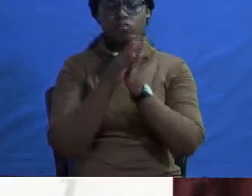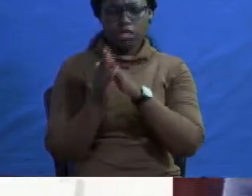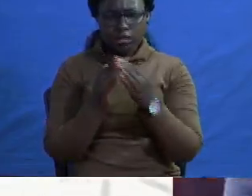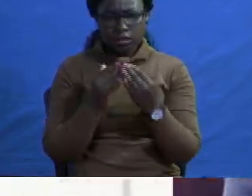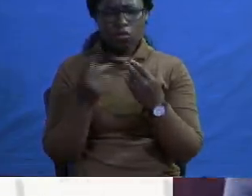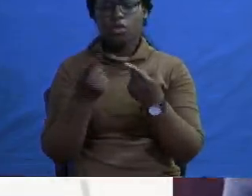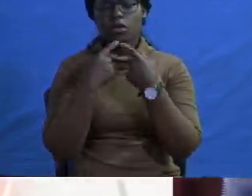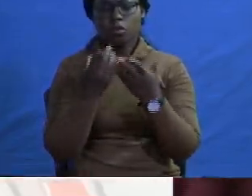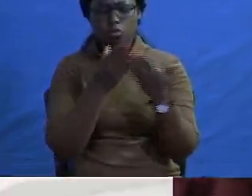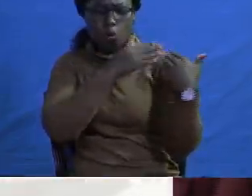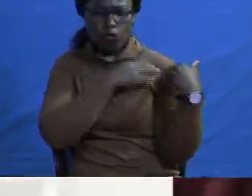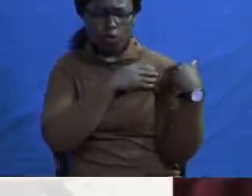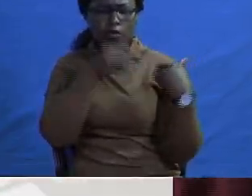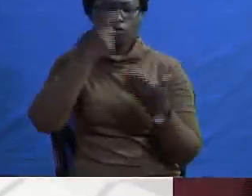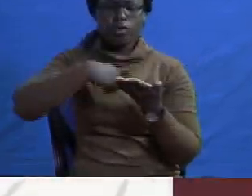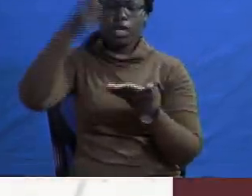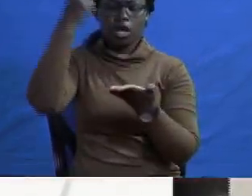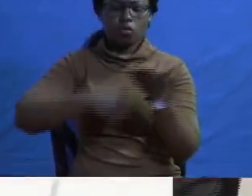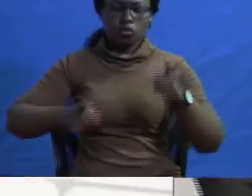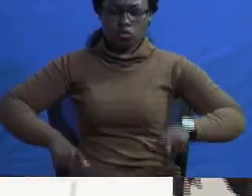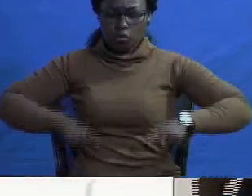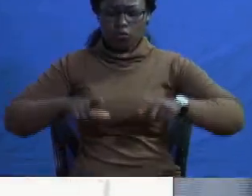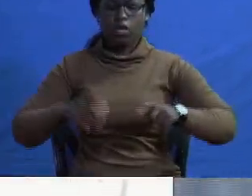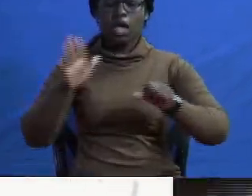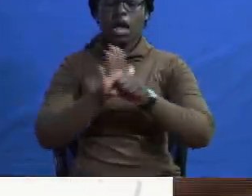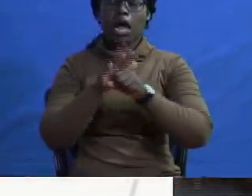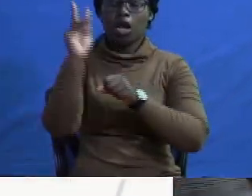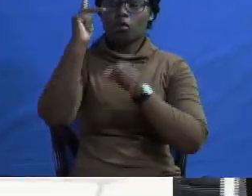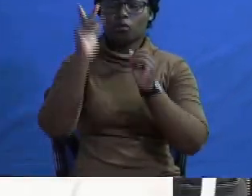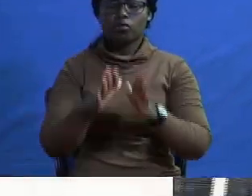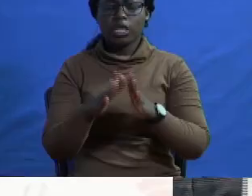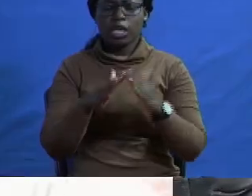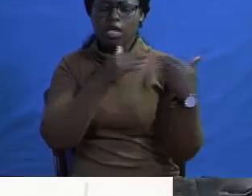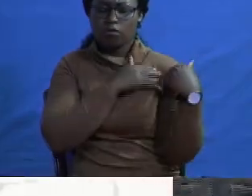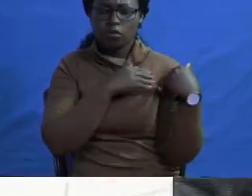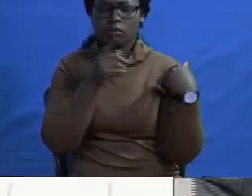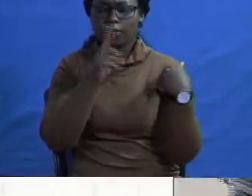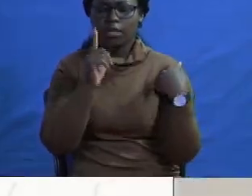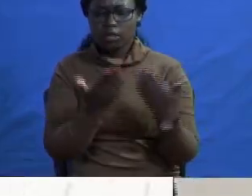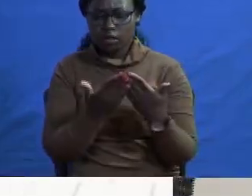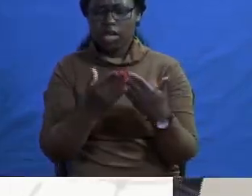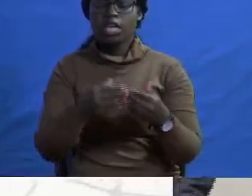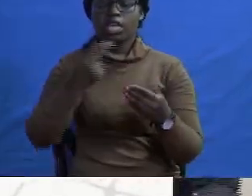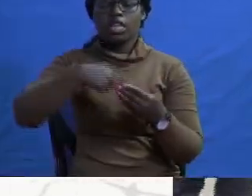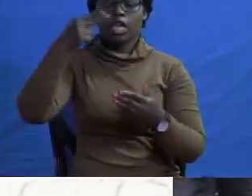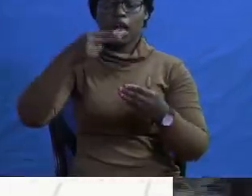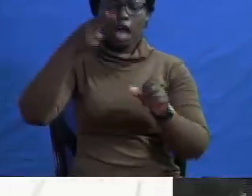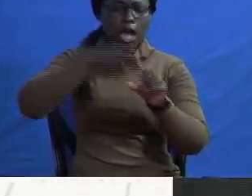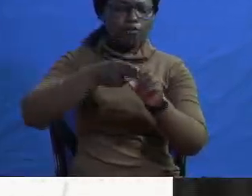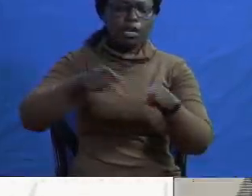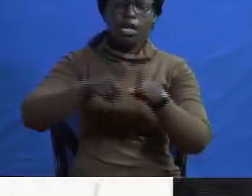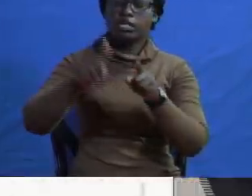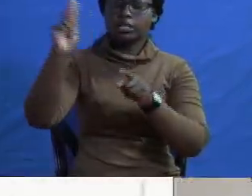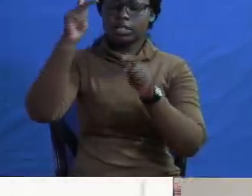replica of the burden of high cost of living many Kenyans have to shoulder occasioned by hikes in fuel prices as